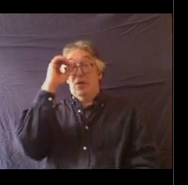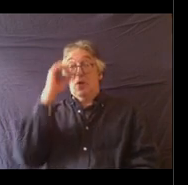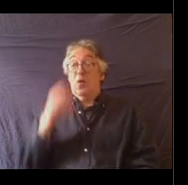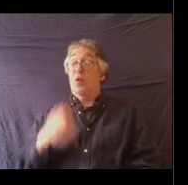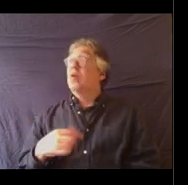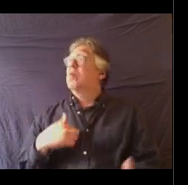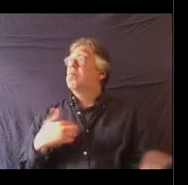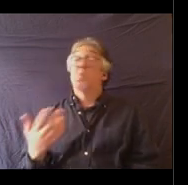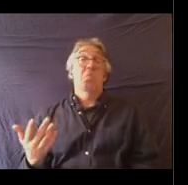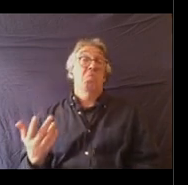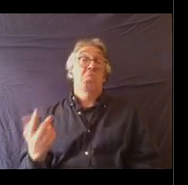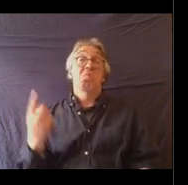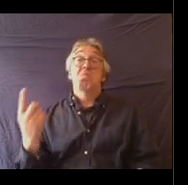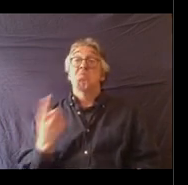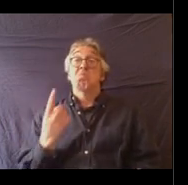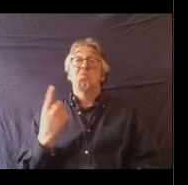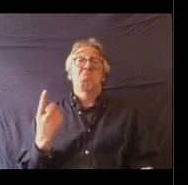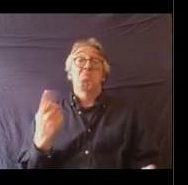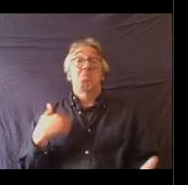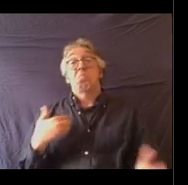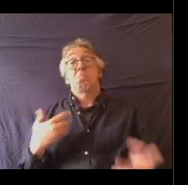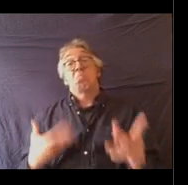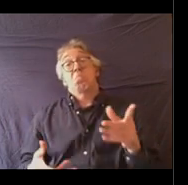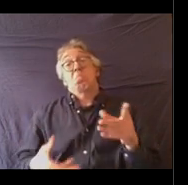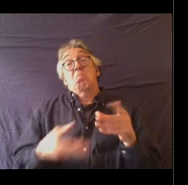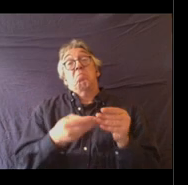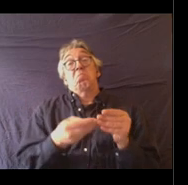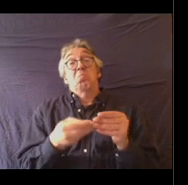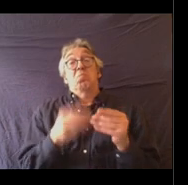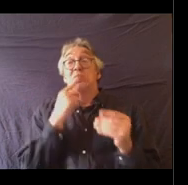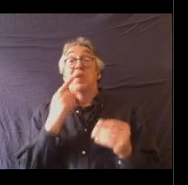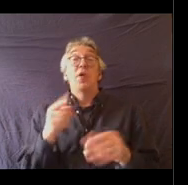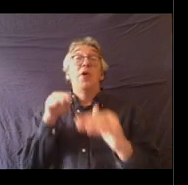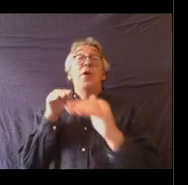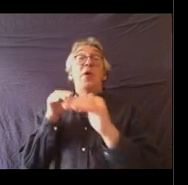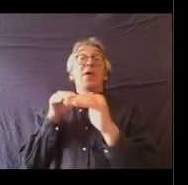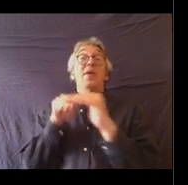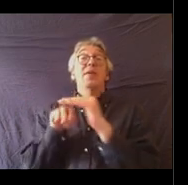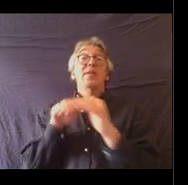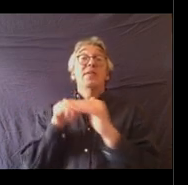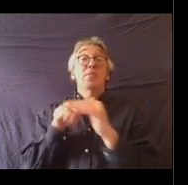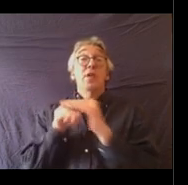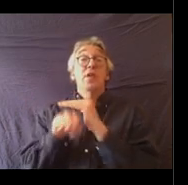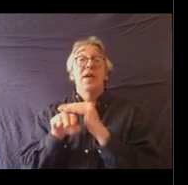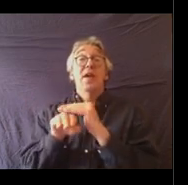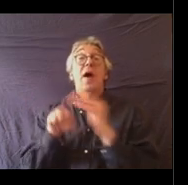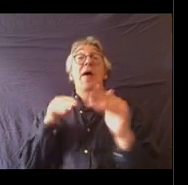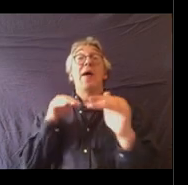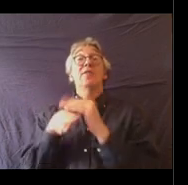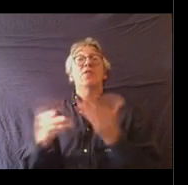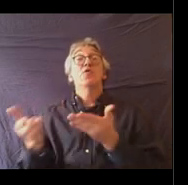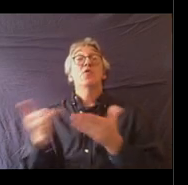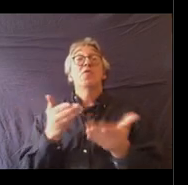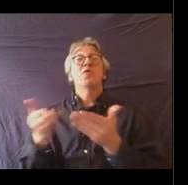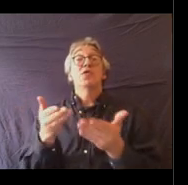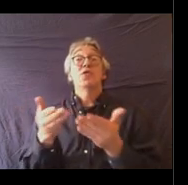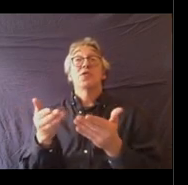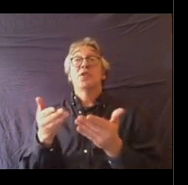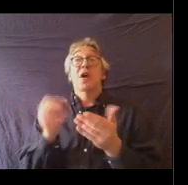I would just complement by saying that accessibility can also be access services can also be very beneficial